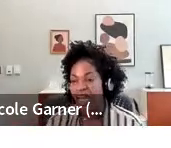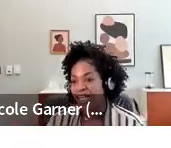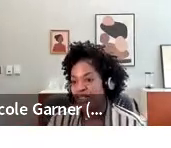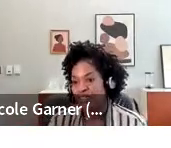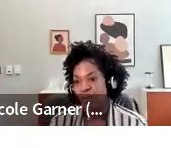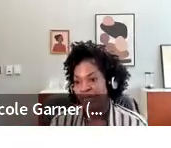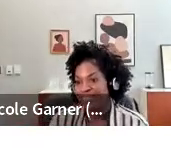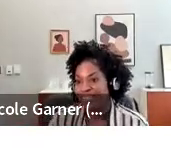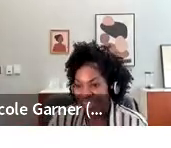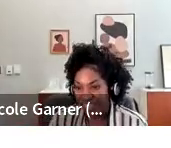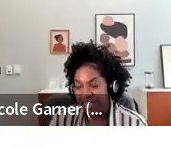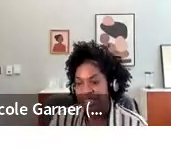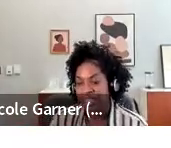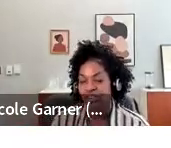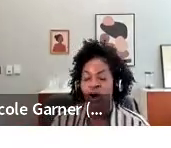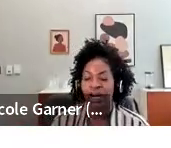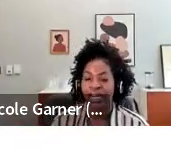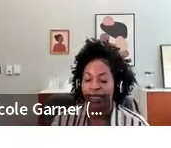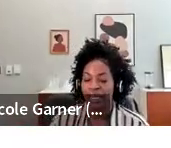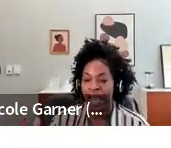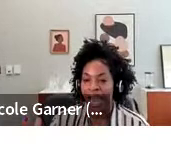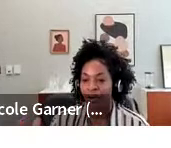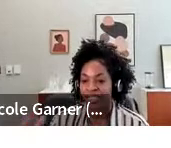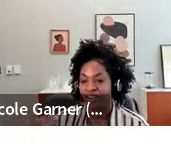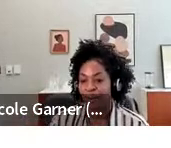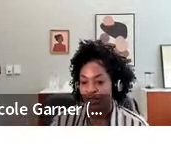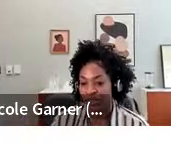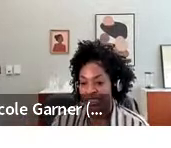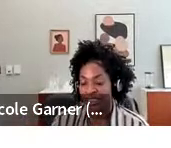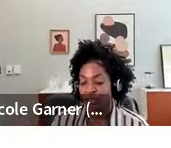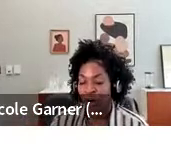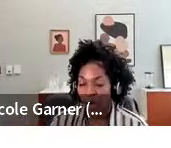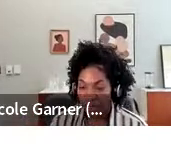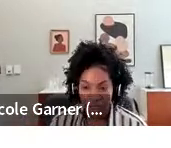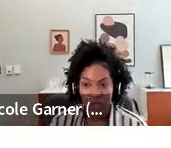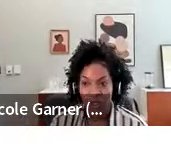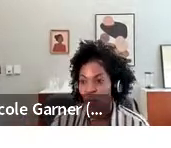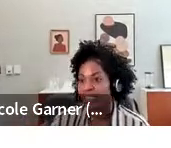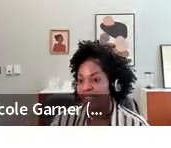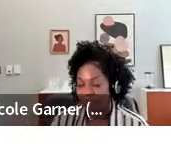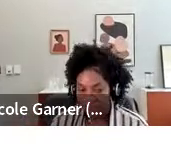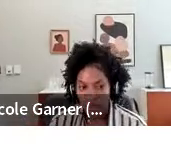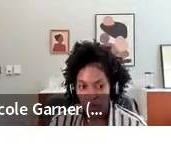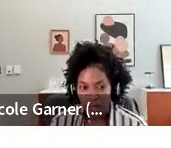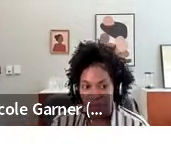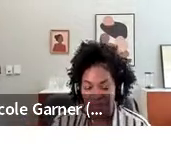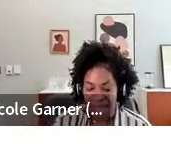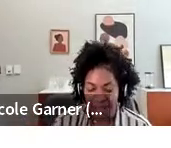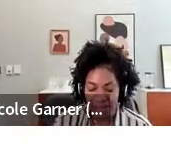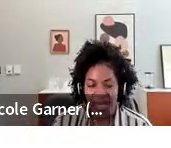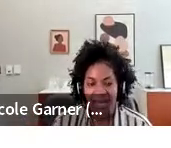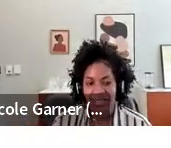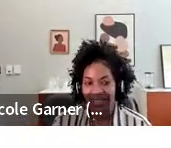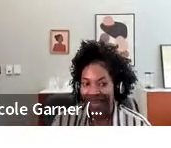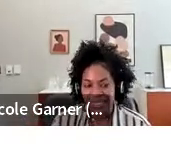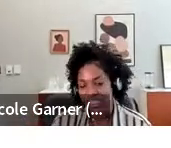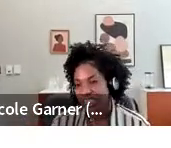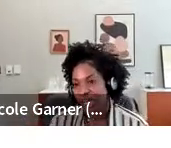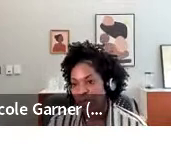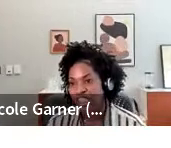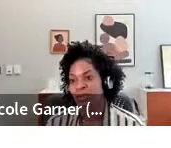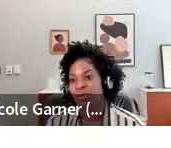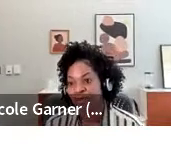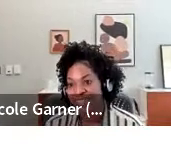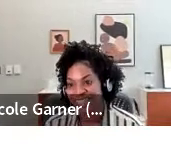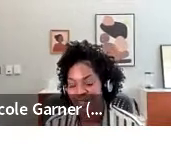programming. And so any suggestions or any areas of opportunity to partner, we definitely welcome that. And then lastly,